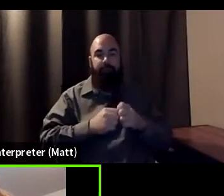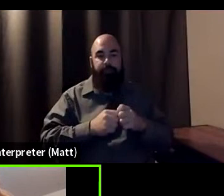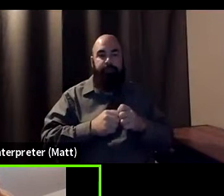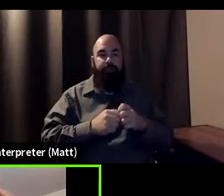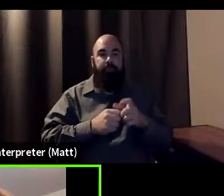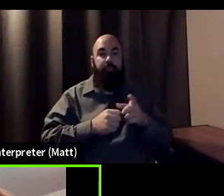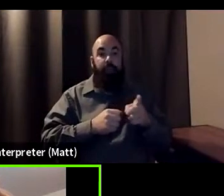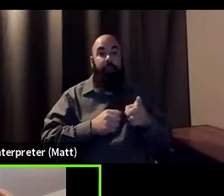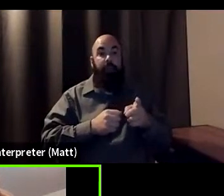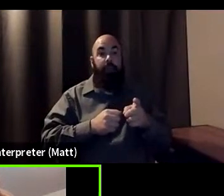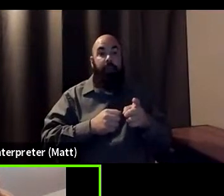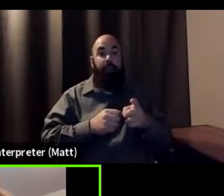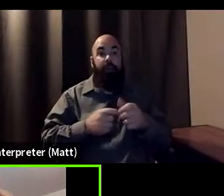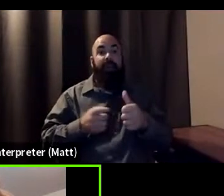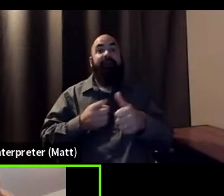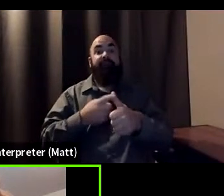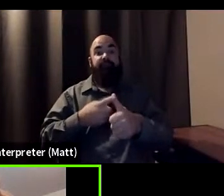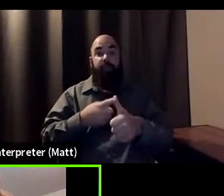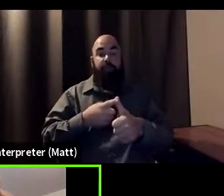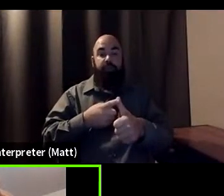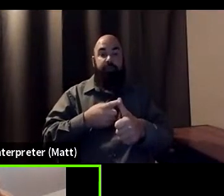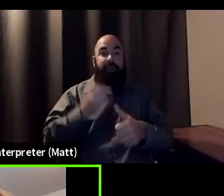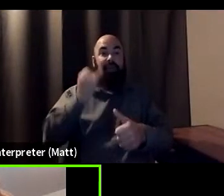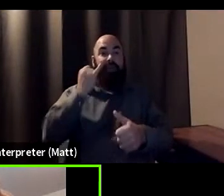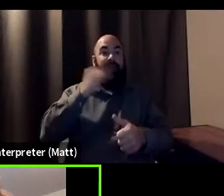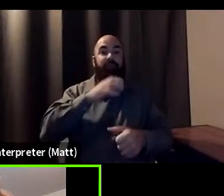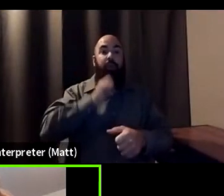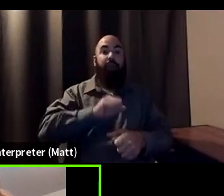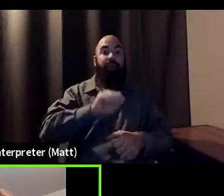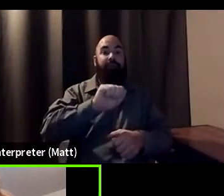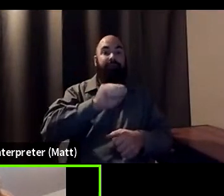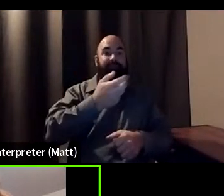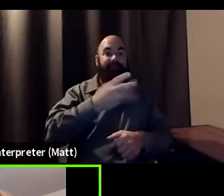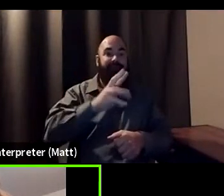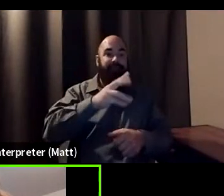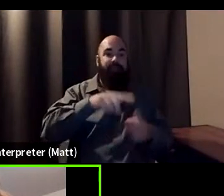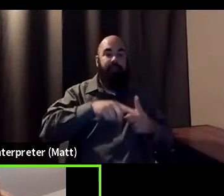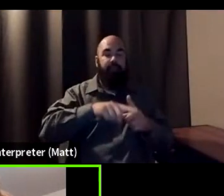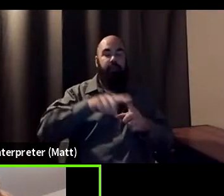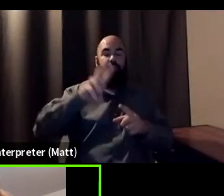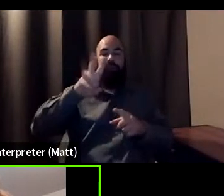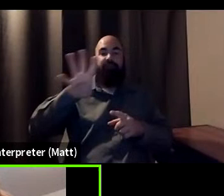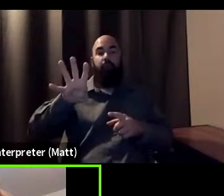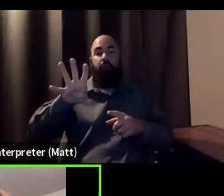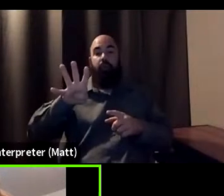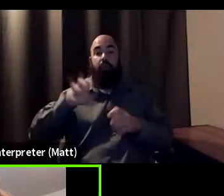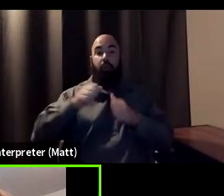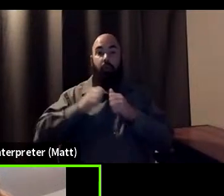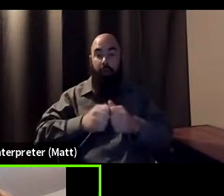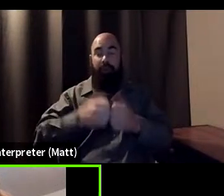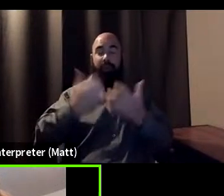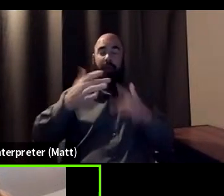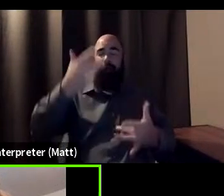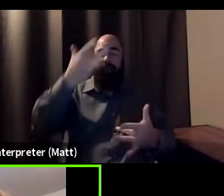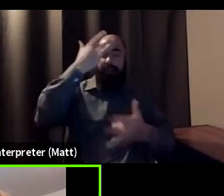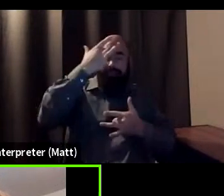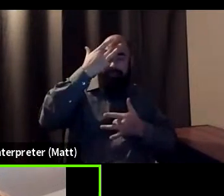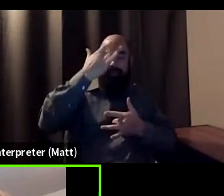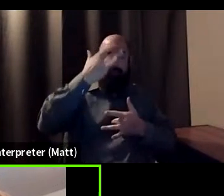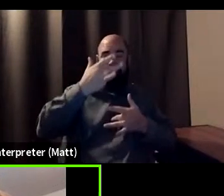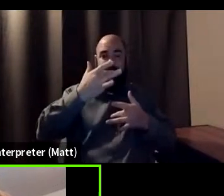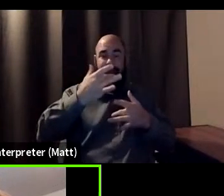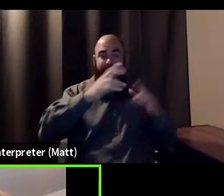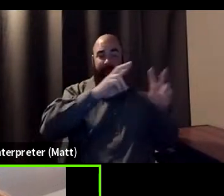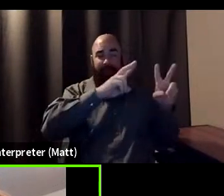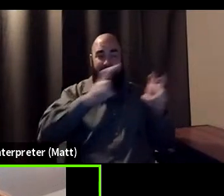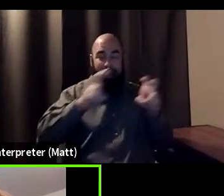were initially in the 1C, and then the governor moved them up to 1B, and the CDC moved them up to 1B.